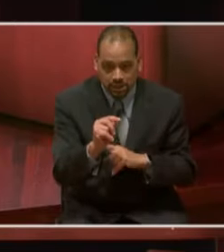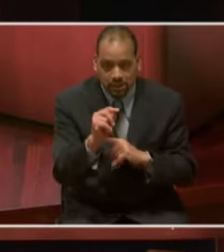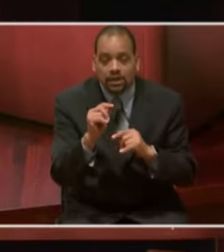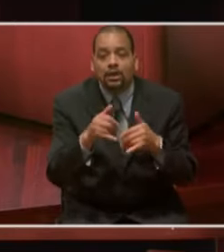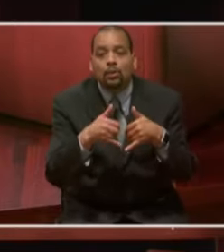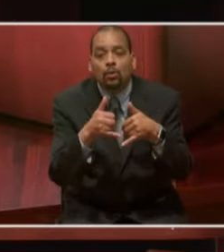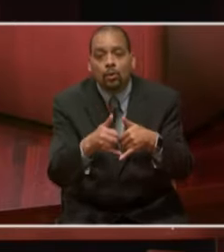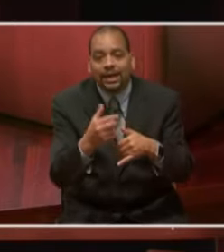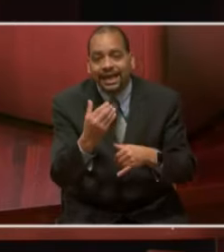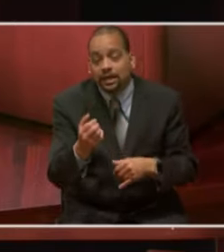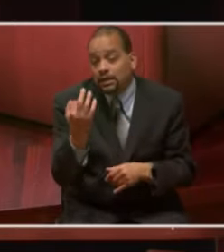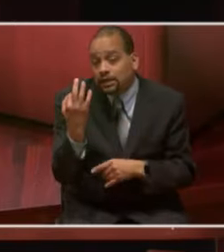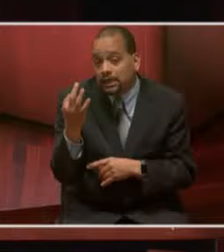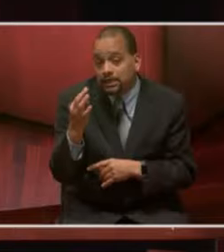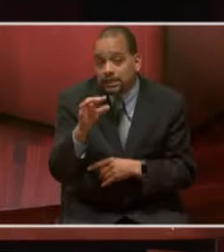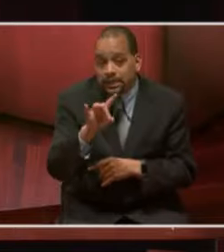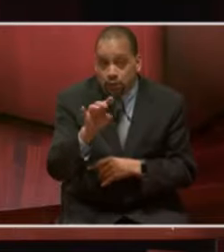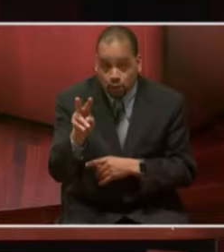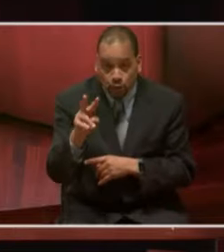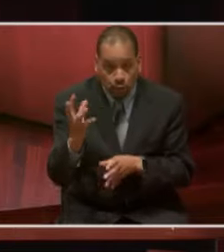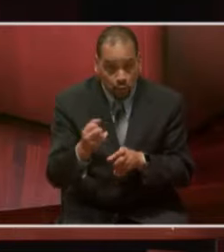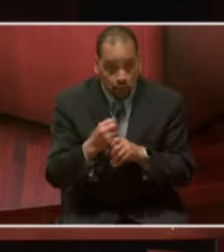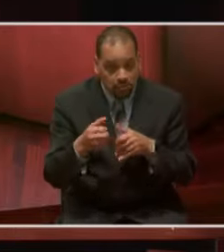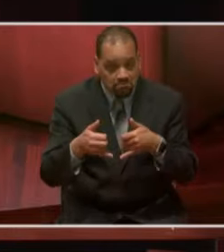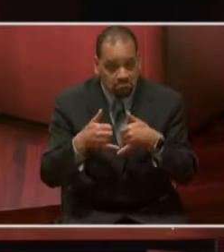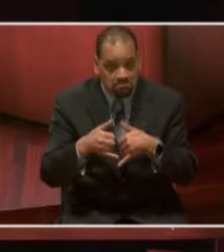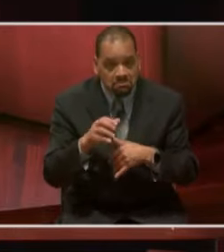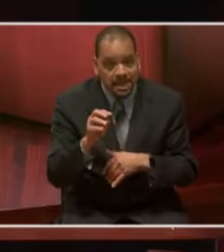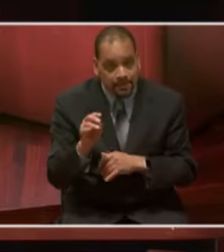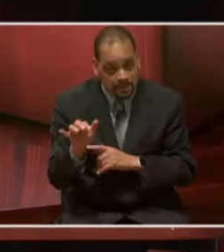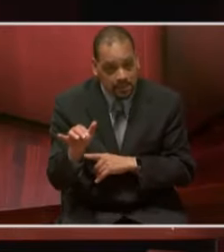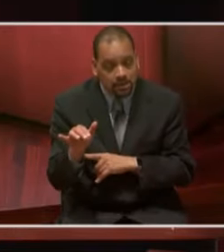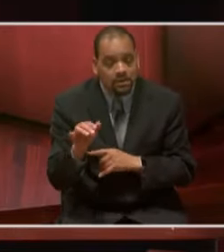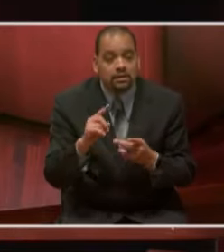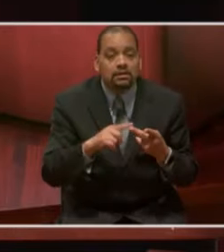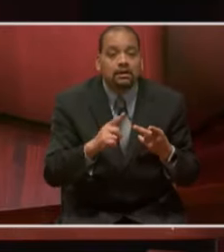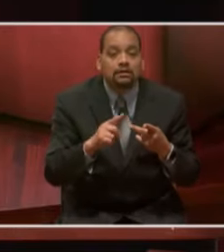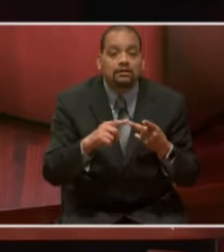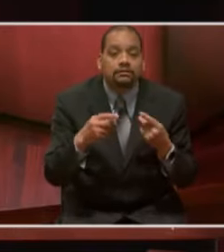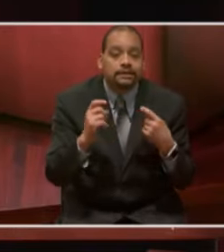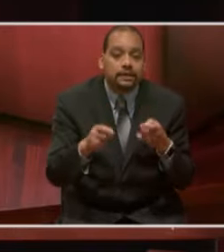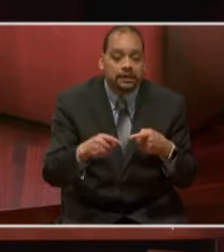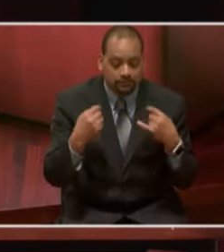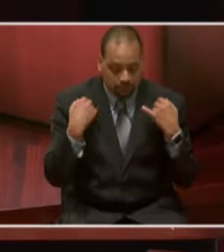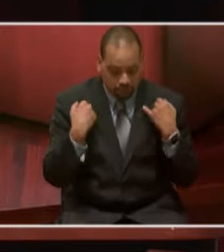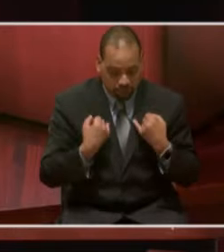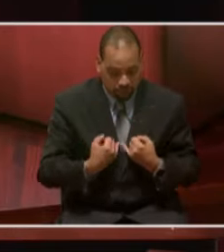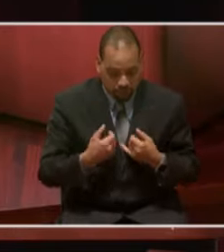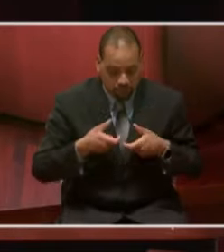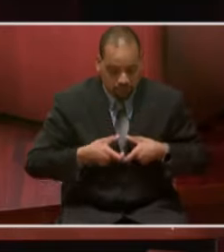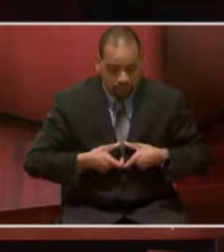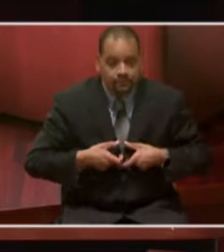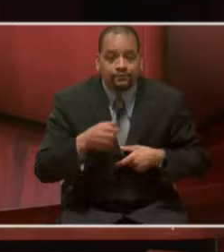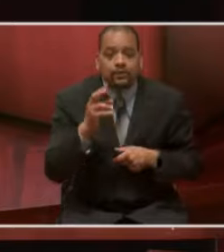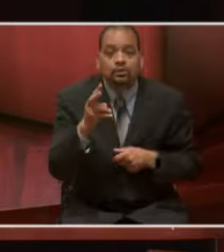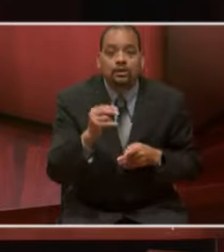jailed 40 times. And since I've been in Congress, I got arrested about four times.